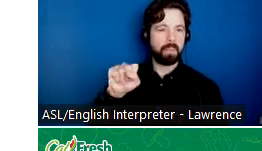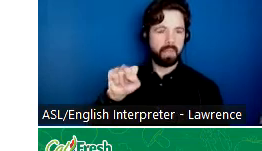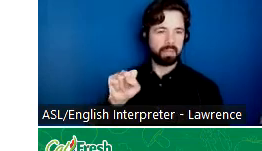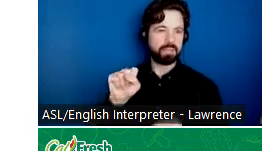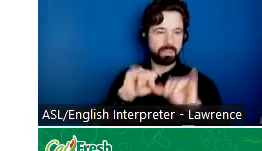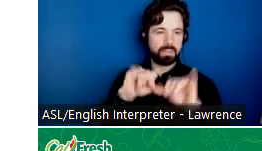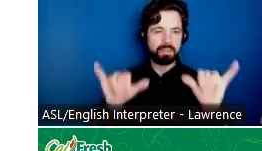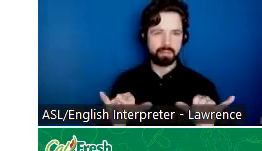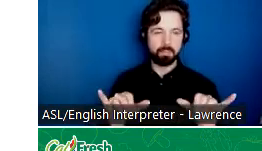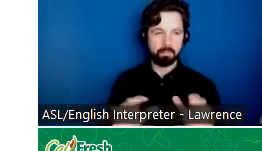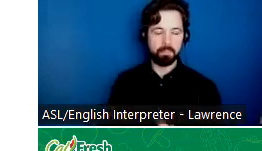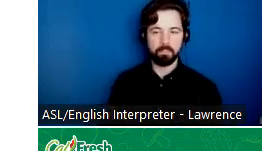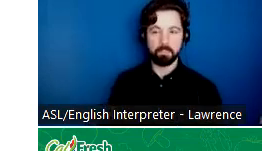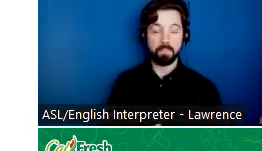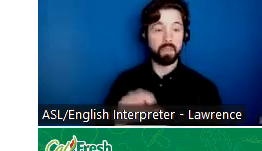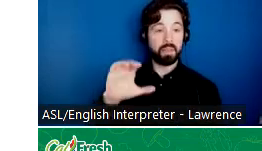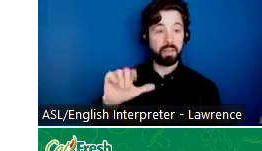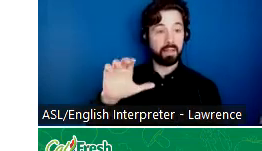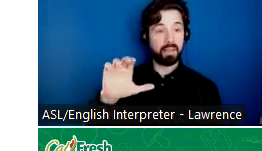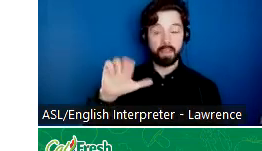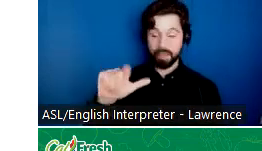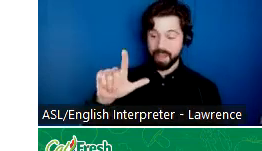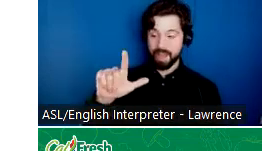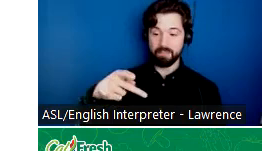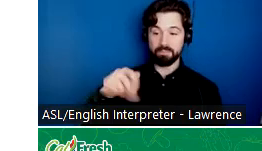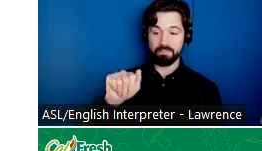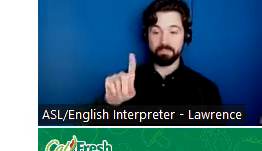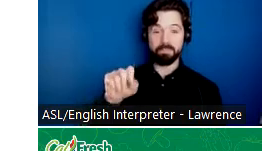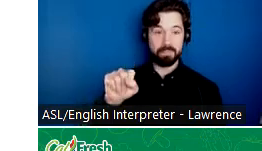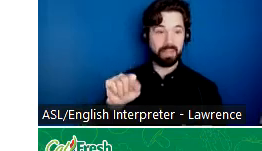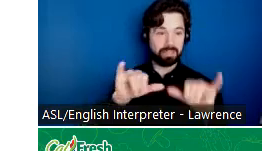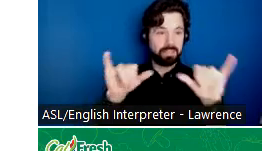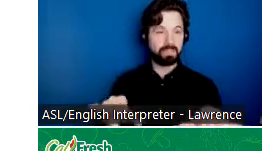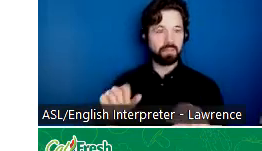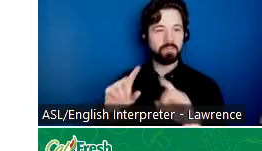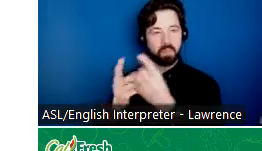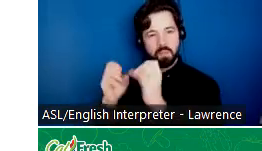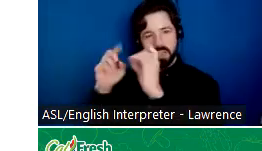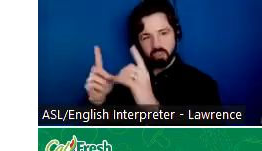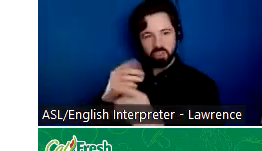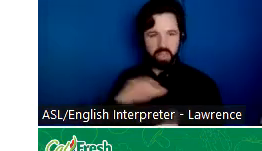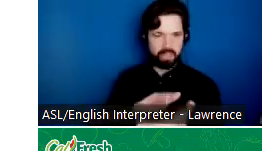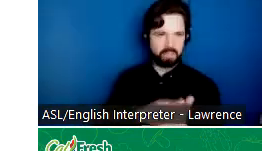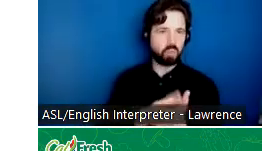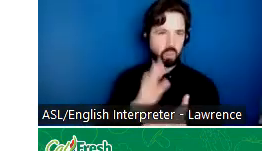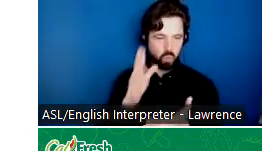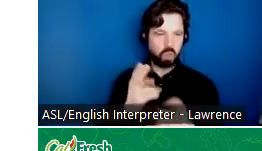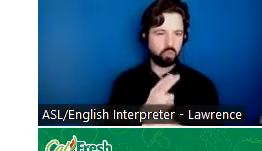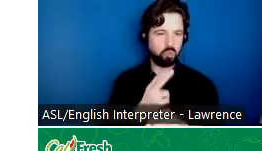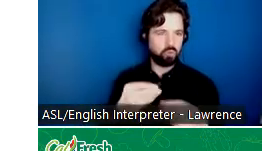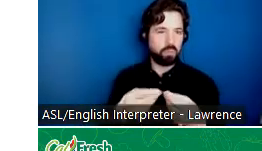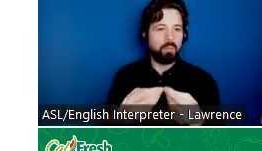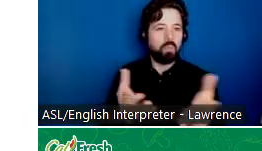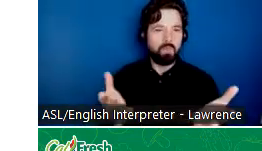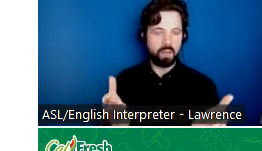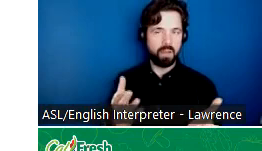And the CalPAD system is what the Department of Education and school use to provide information on